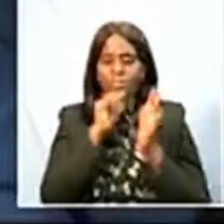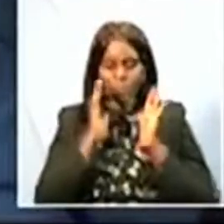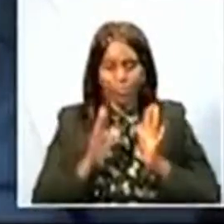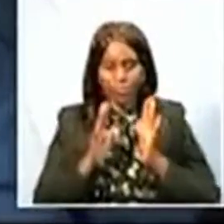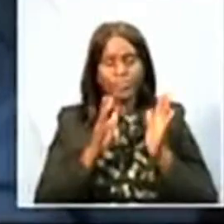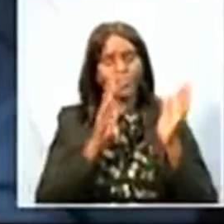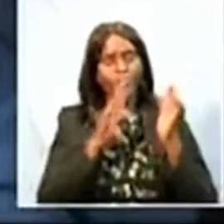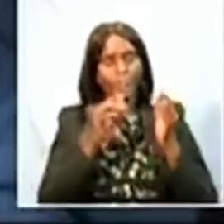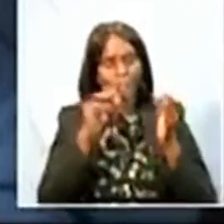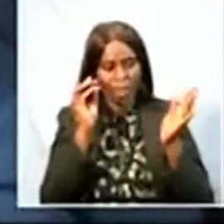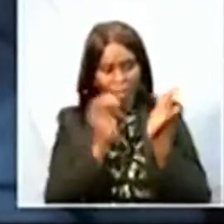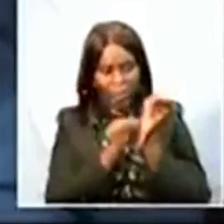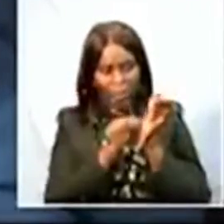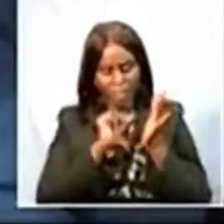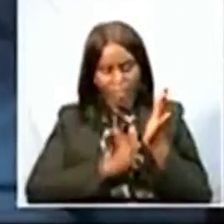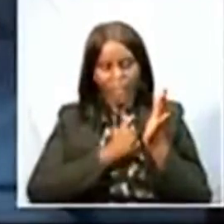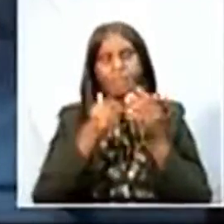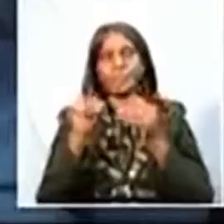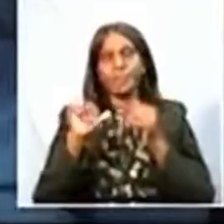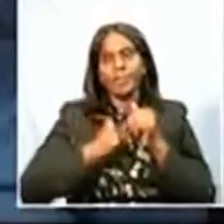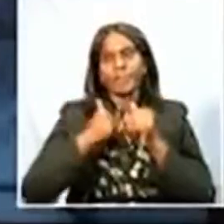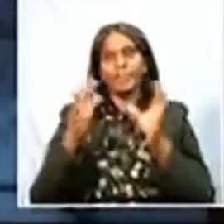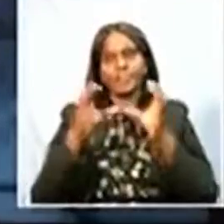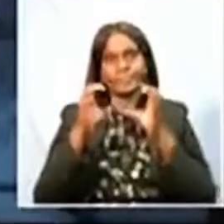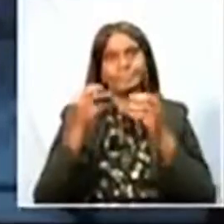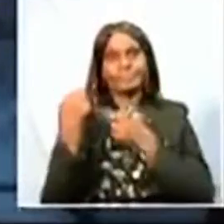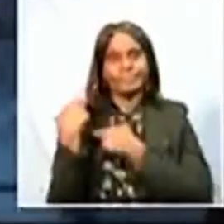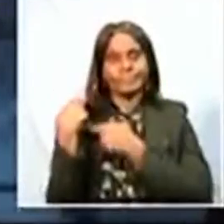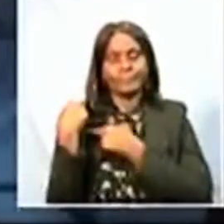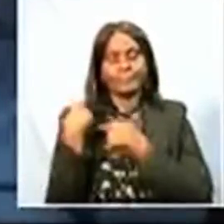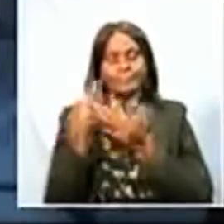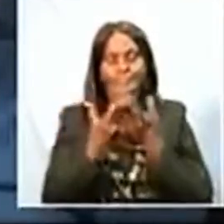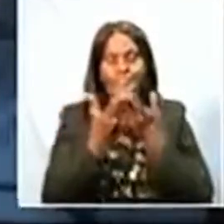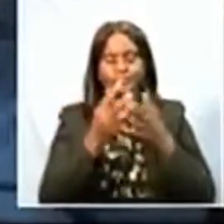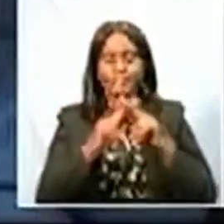been blended, we take ownership, us as the council, to do it as a chair.